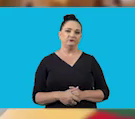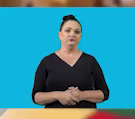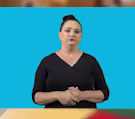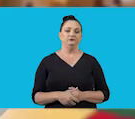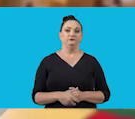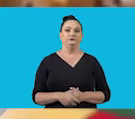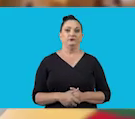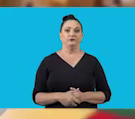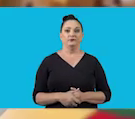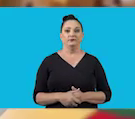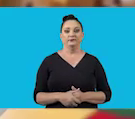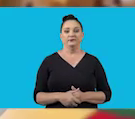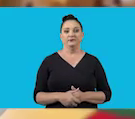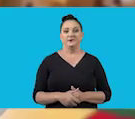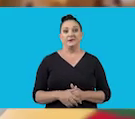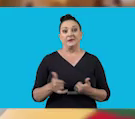Next question.